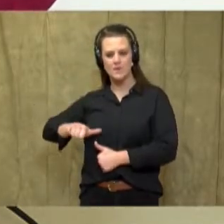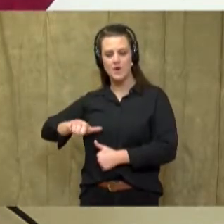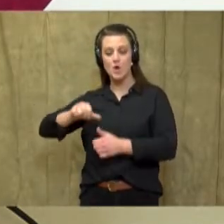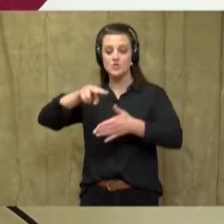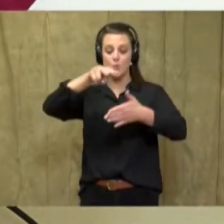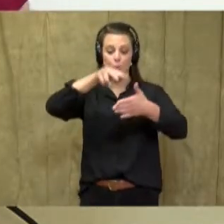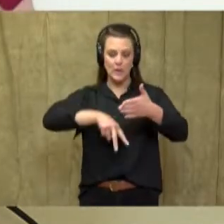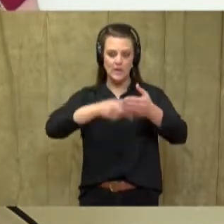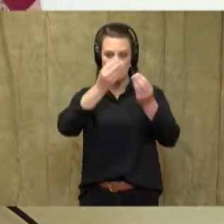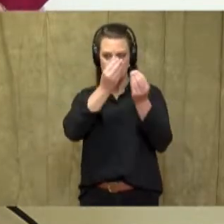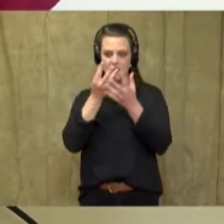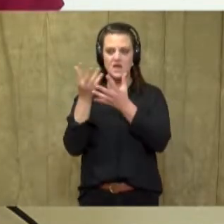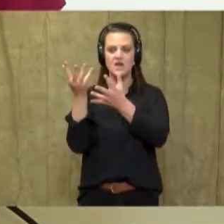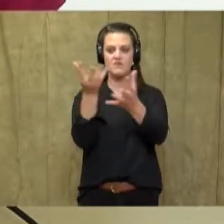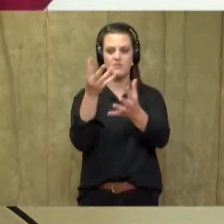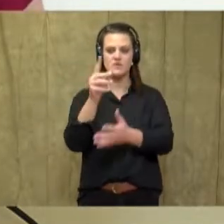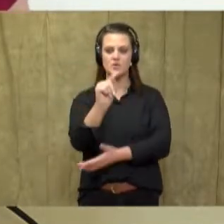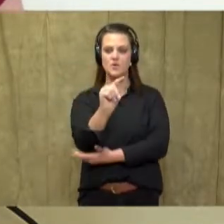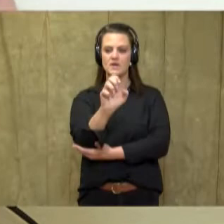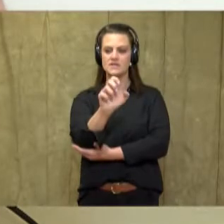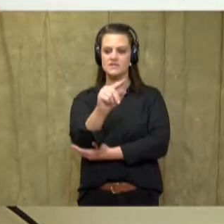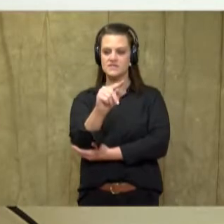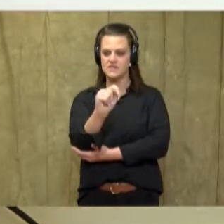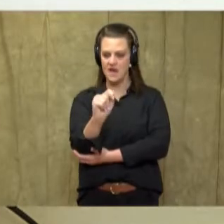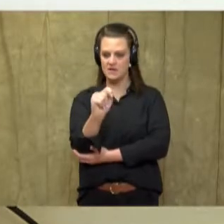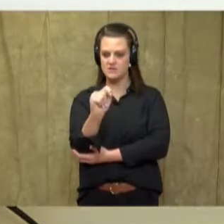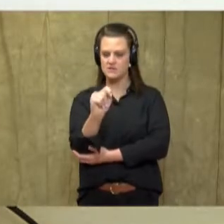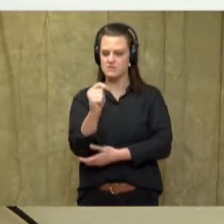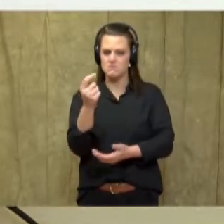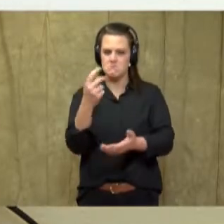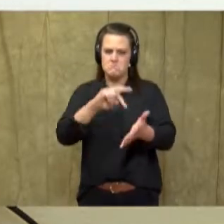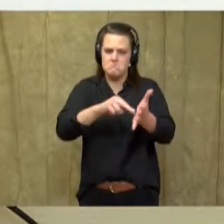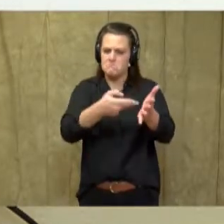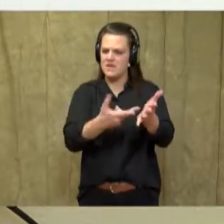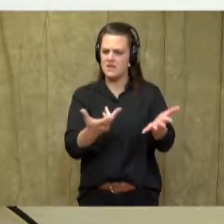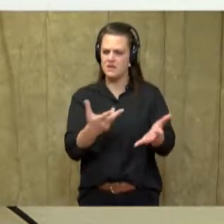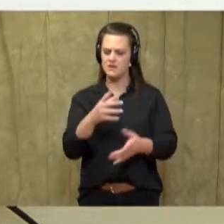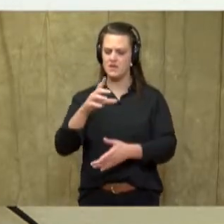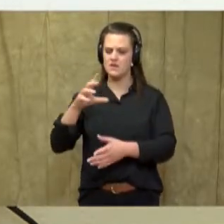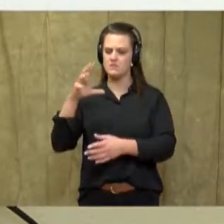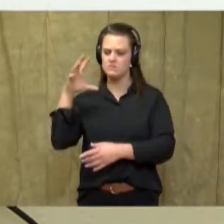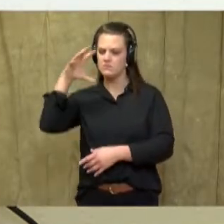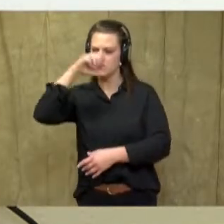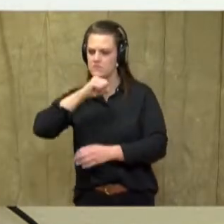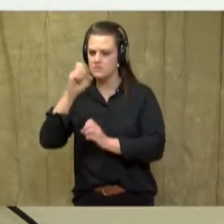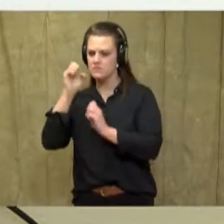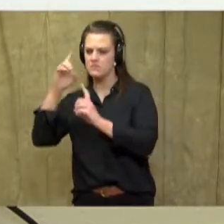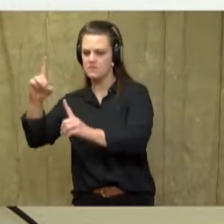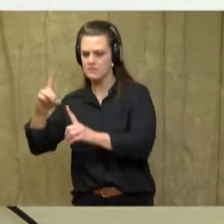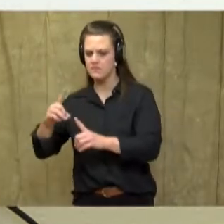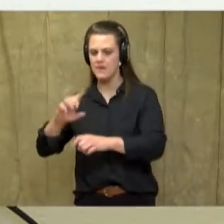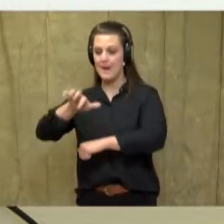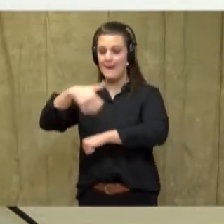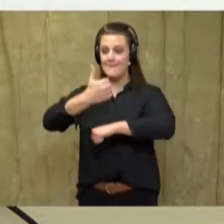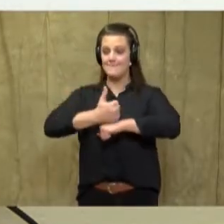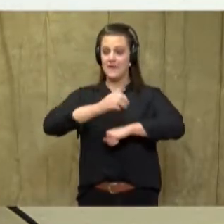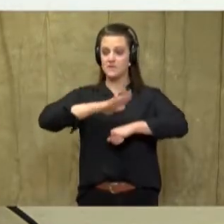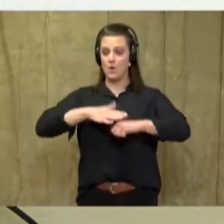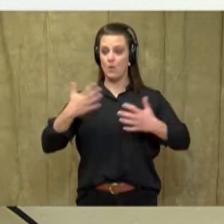informational text is and what it means to draw a conclusion or make an inference based